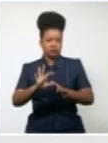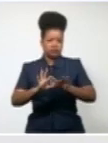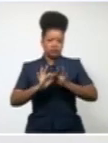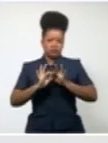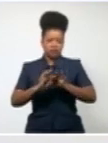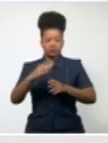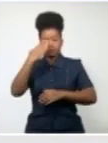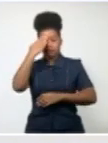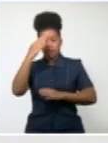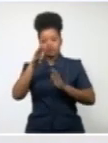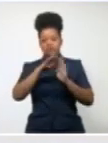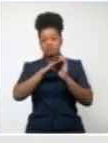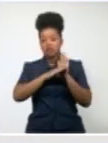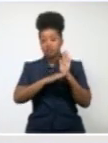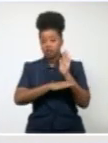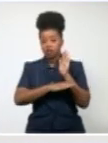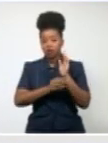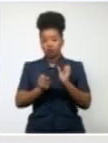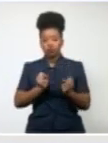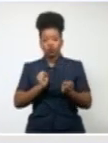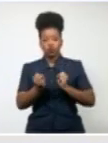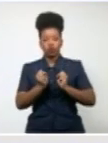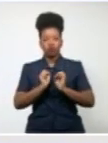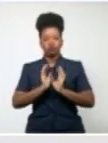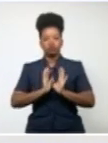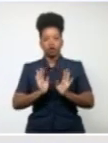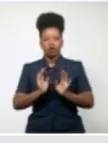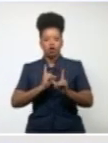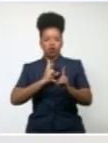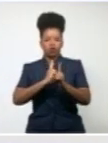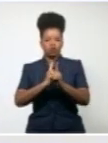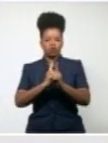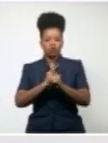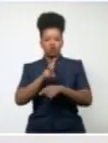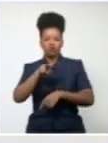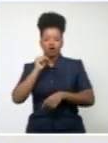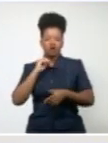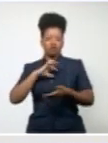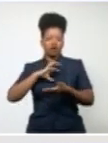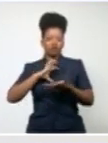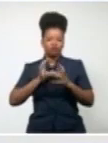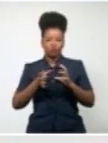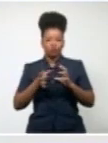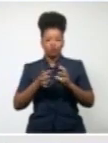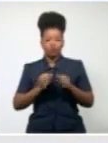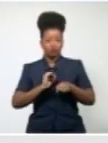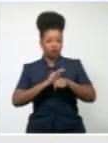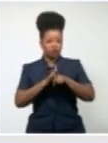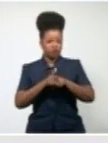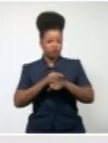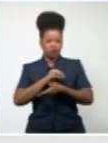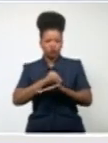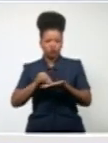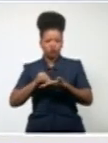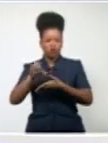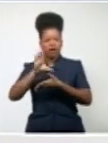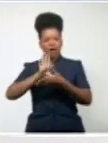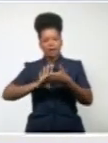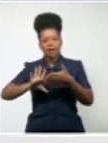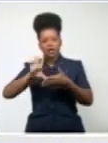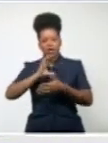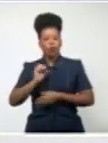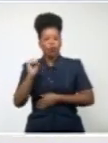being controlled, thanks to the control measures, the virus has found new habitats